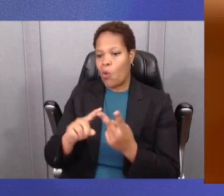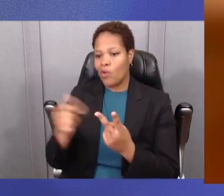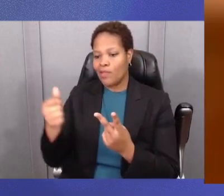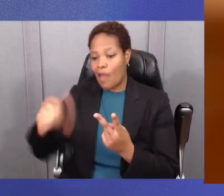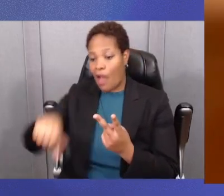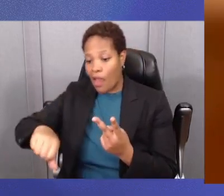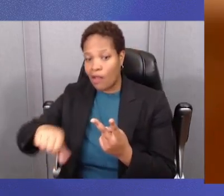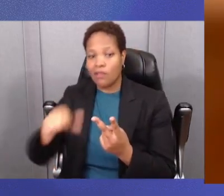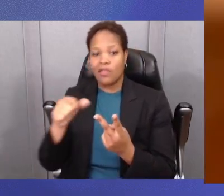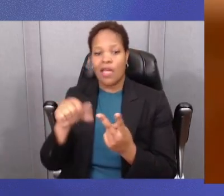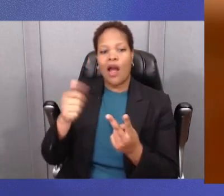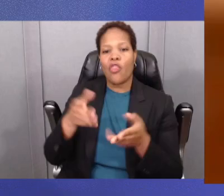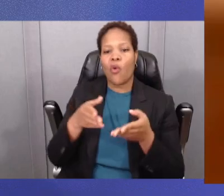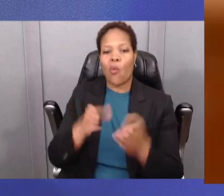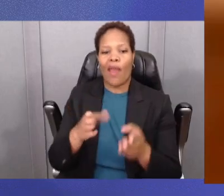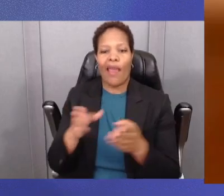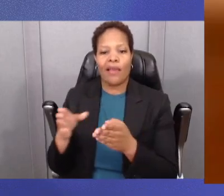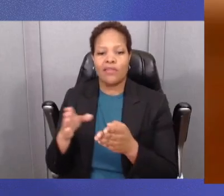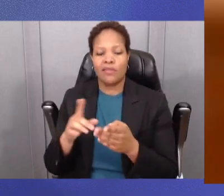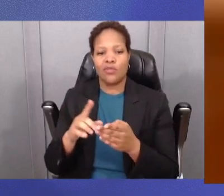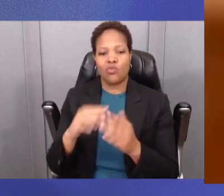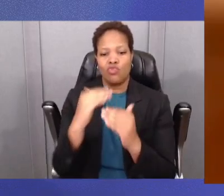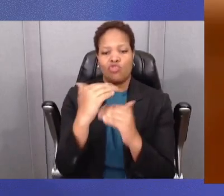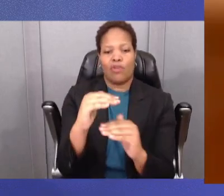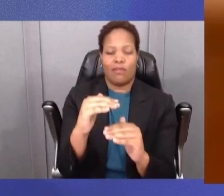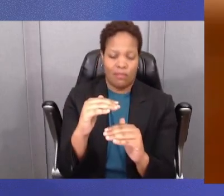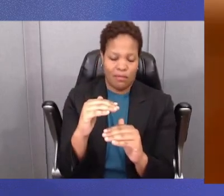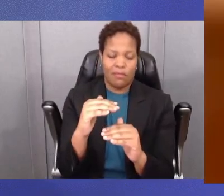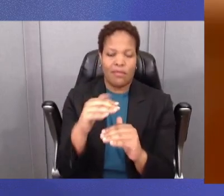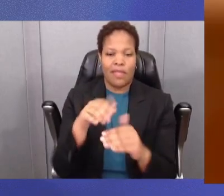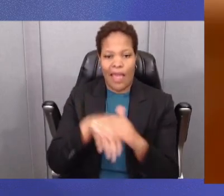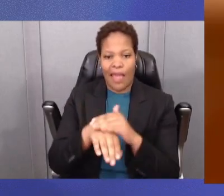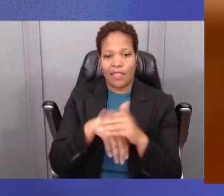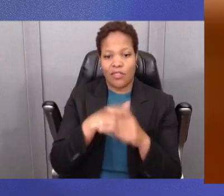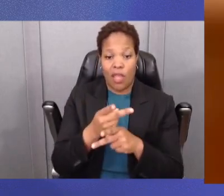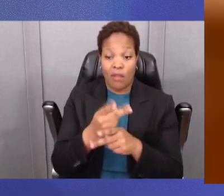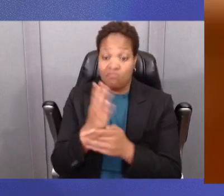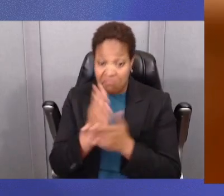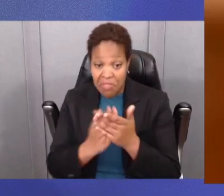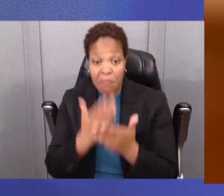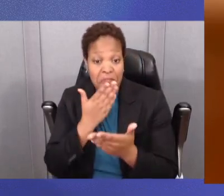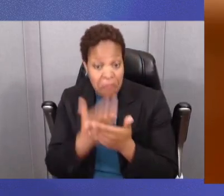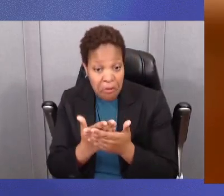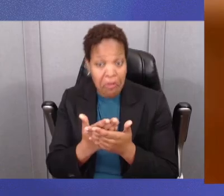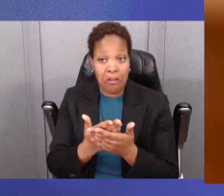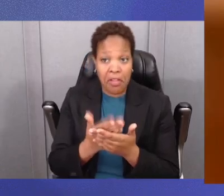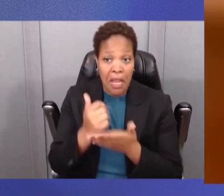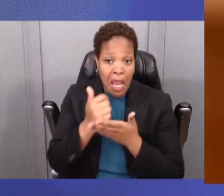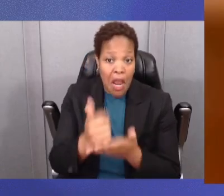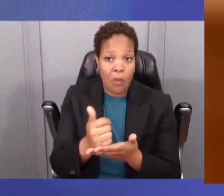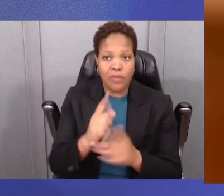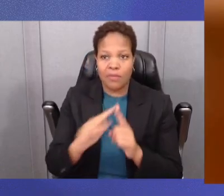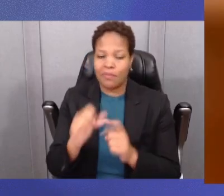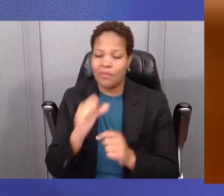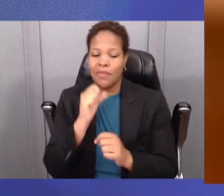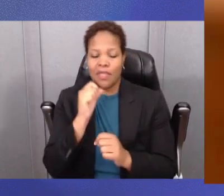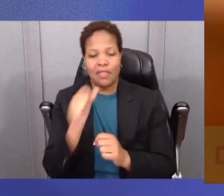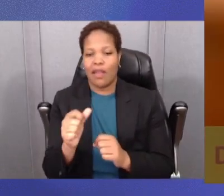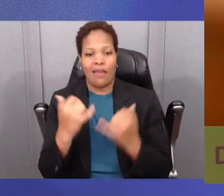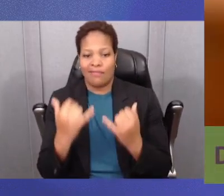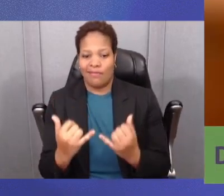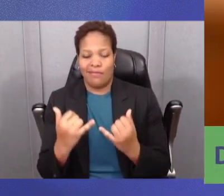ways to kind of restrict access to care. Some of that can be good, some of it helps, but not at the level currently in